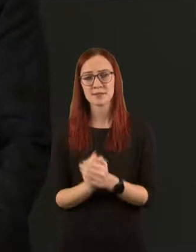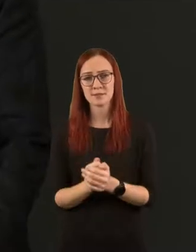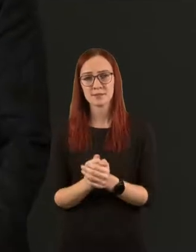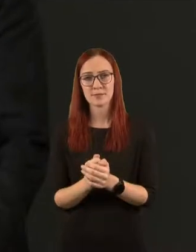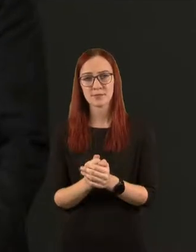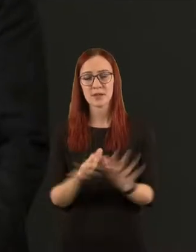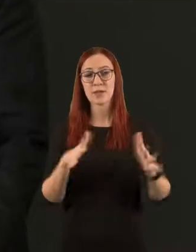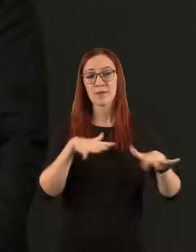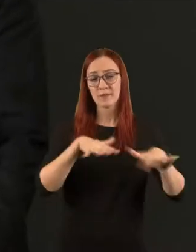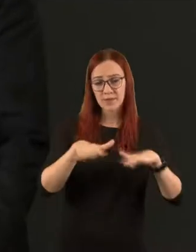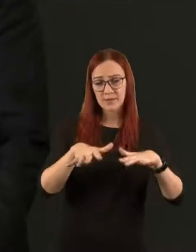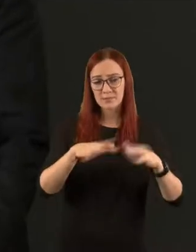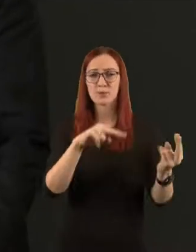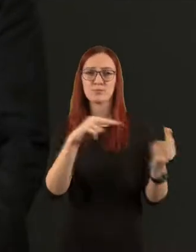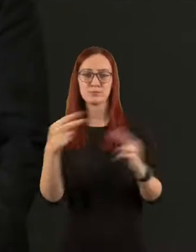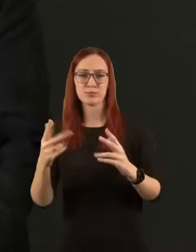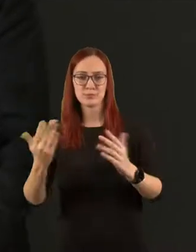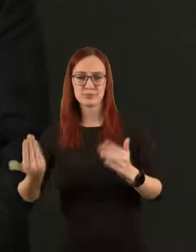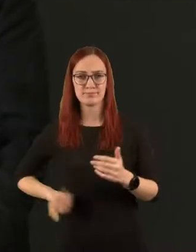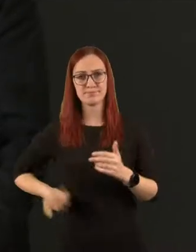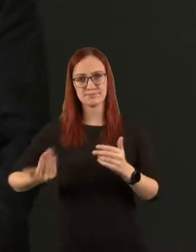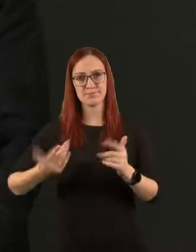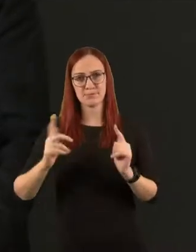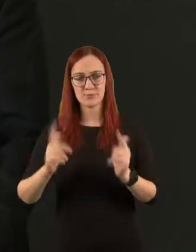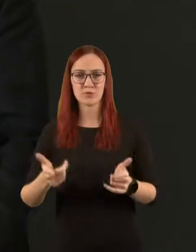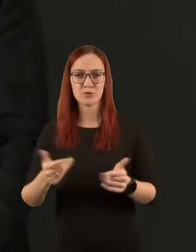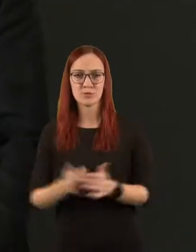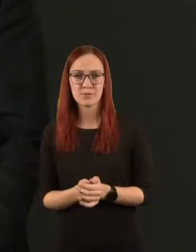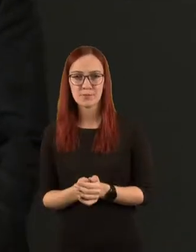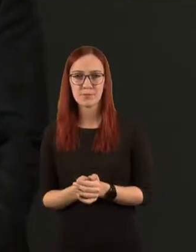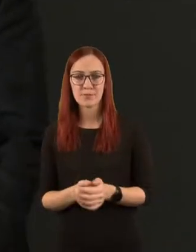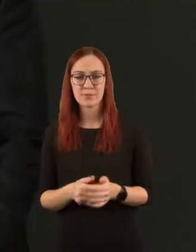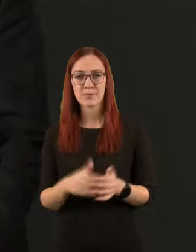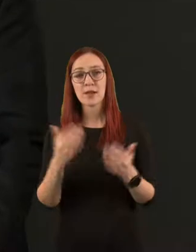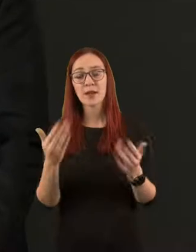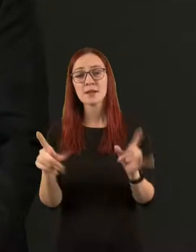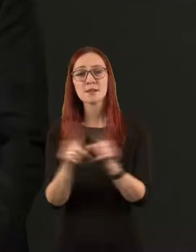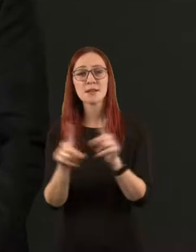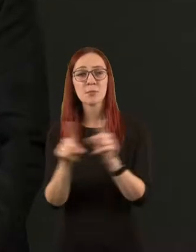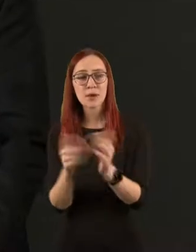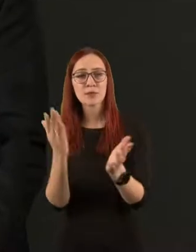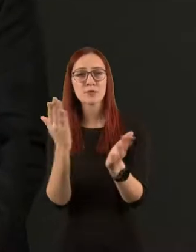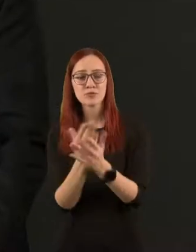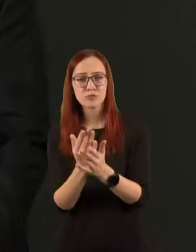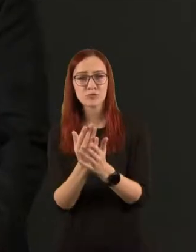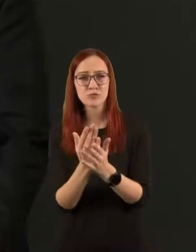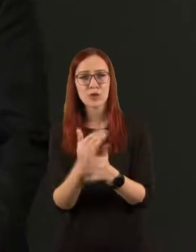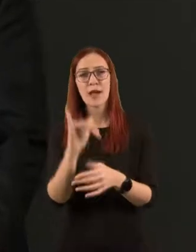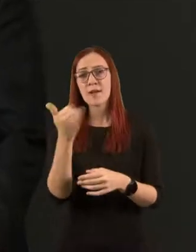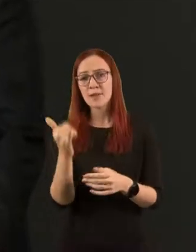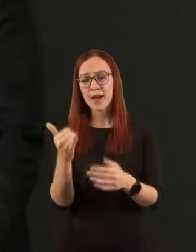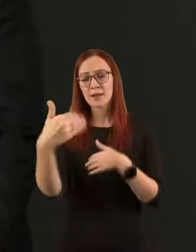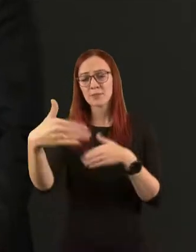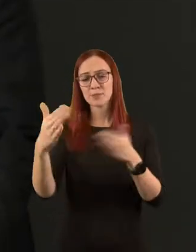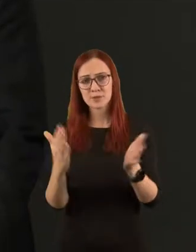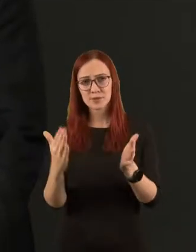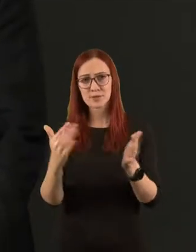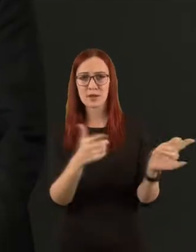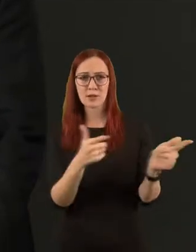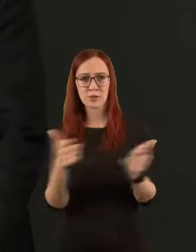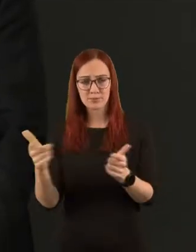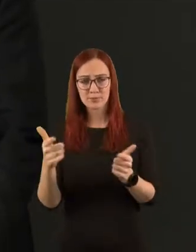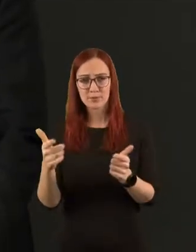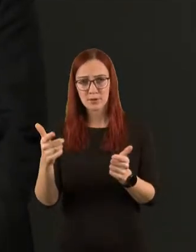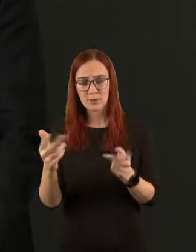for Action on Climate, which will help participating countries to monitor, evaluate, and improve the effectiveness of countries' climate